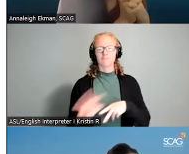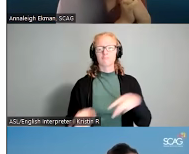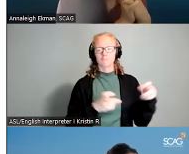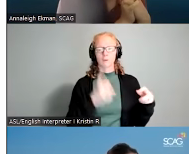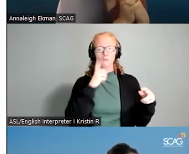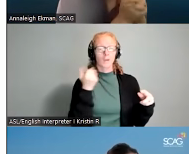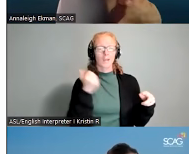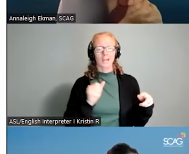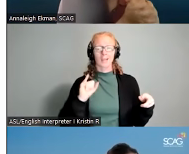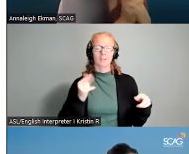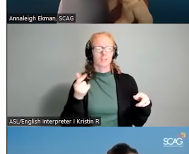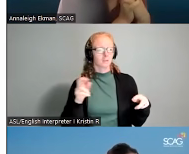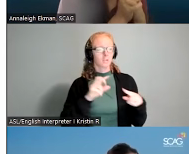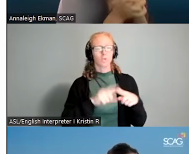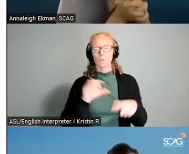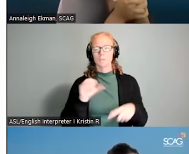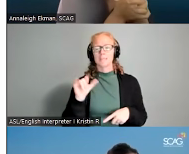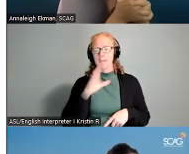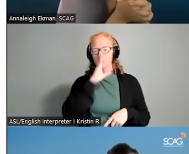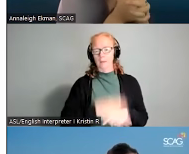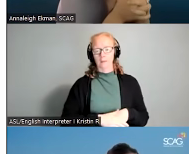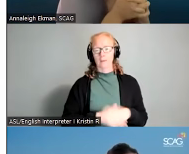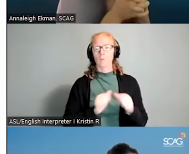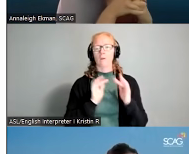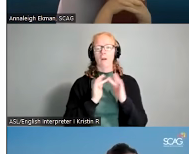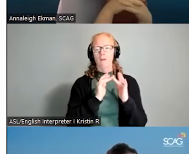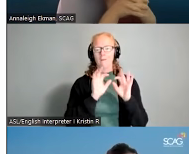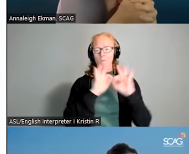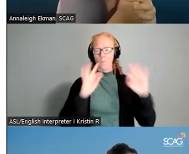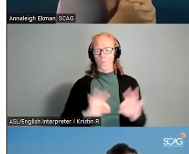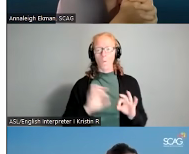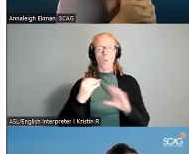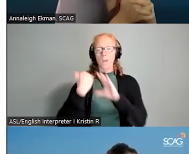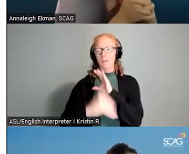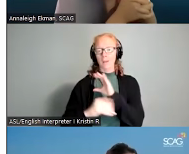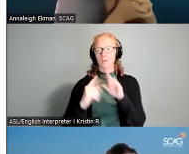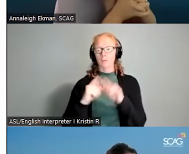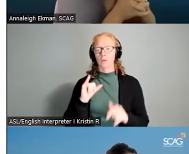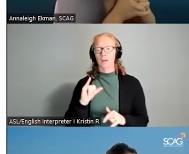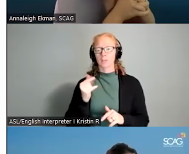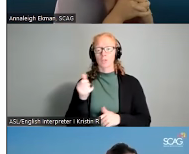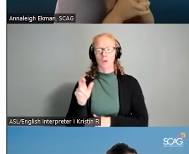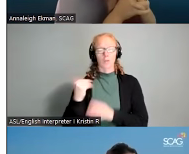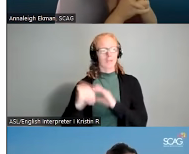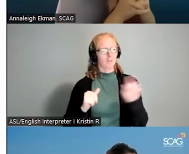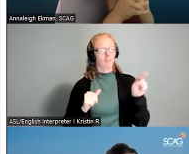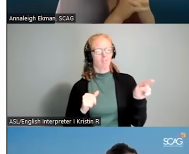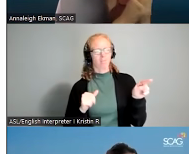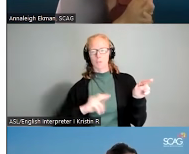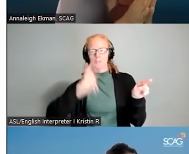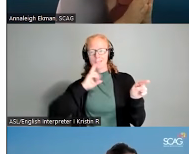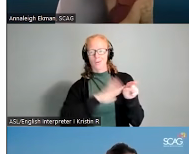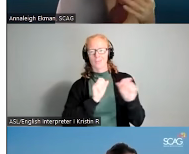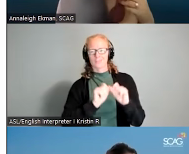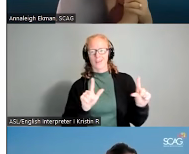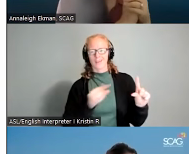environmental documents to SCAG through our online form or email them directly to the IGR email on the slide. Every